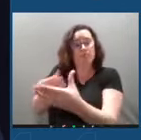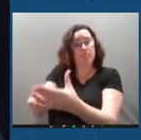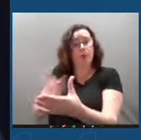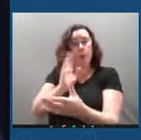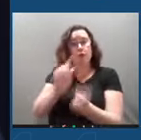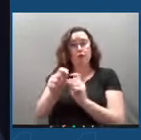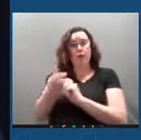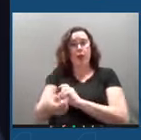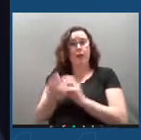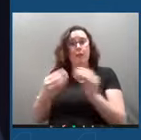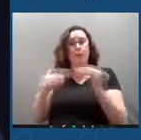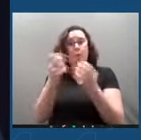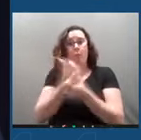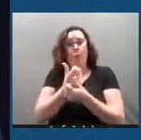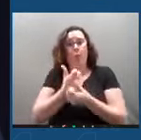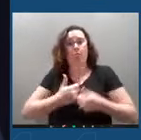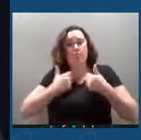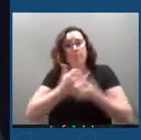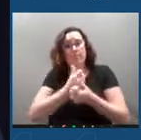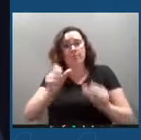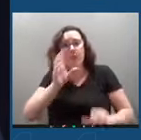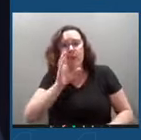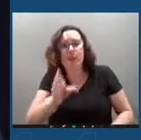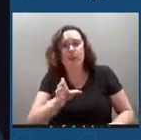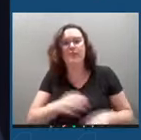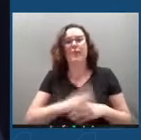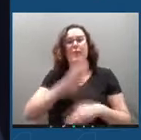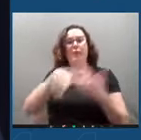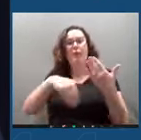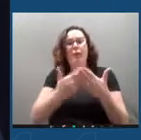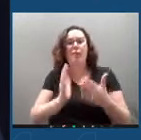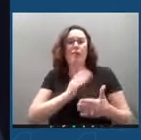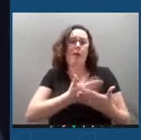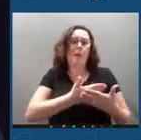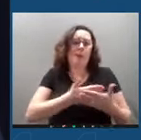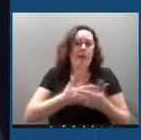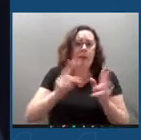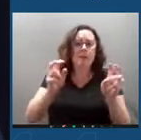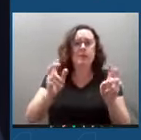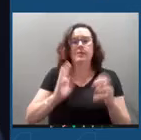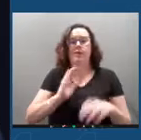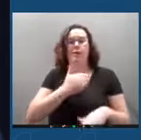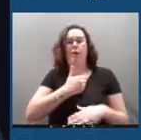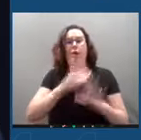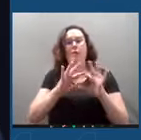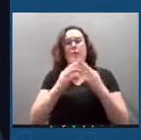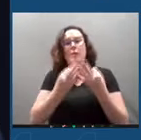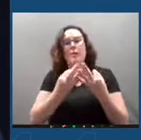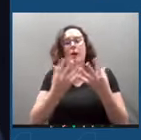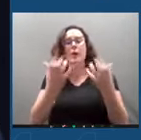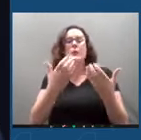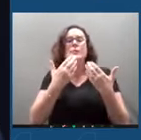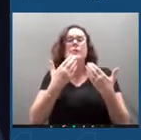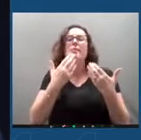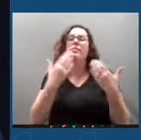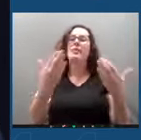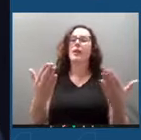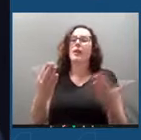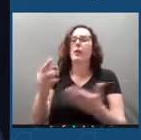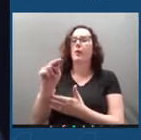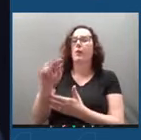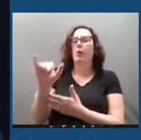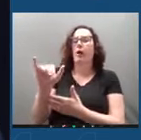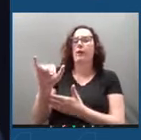so on behalf of all of our babies and our families, I want to say thank you. New York State is a better